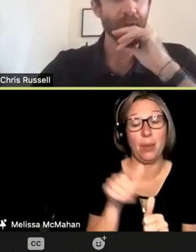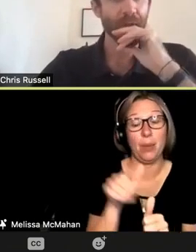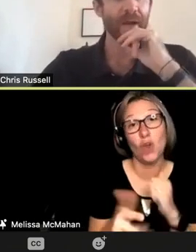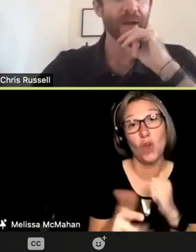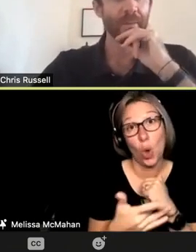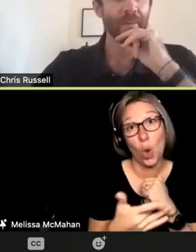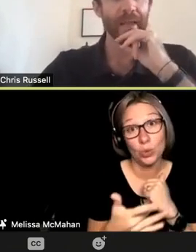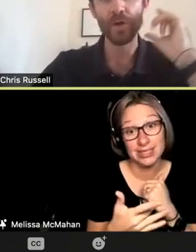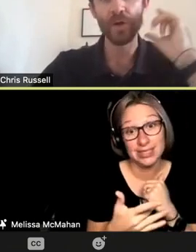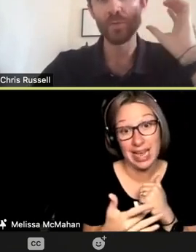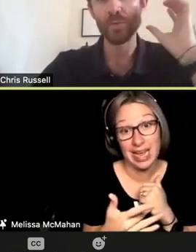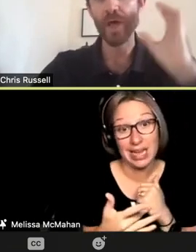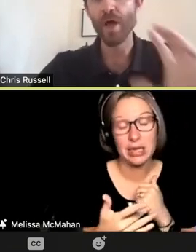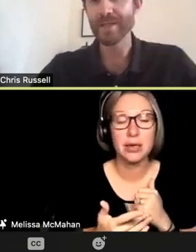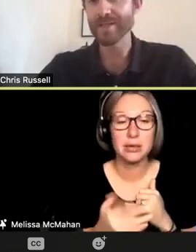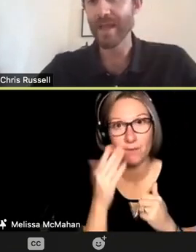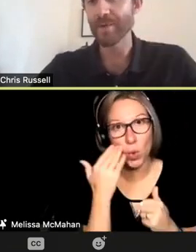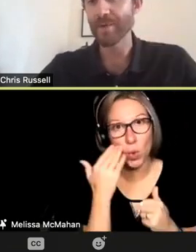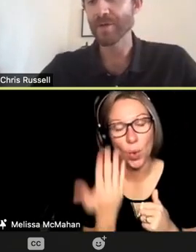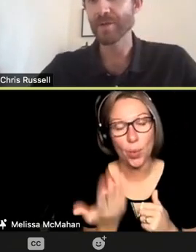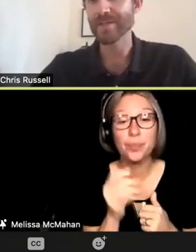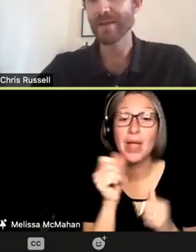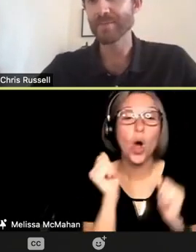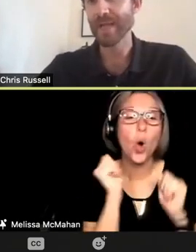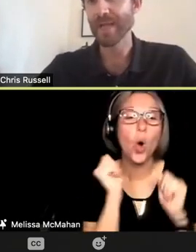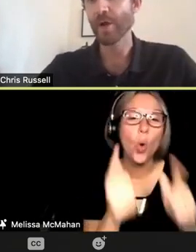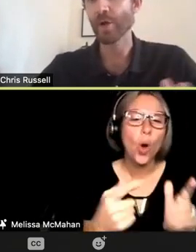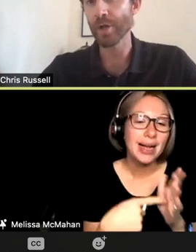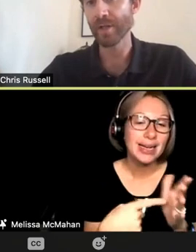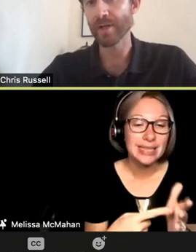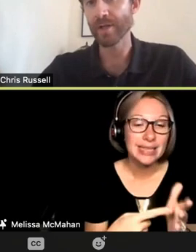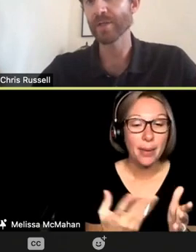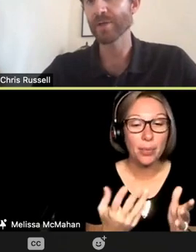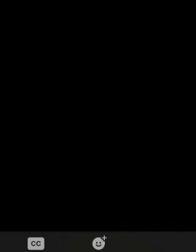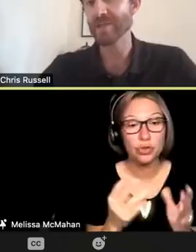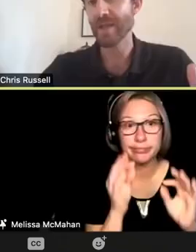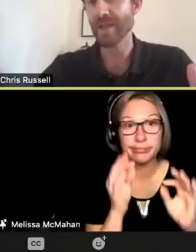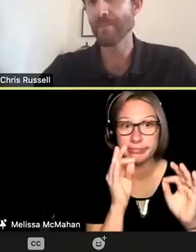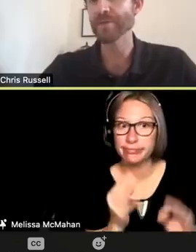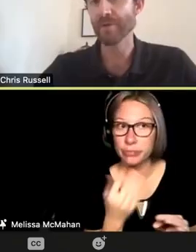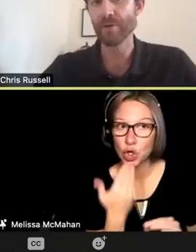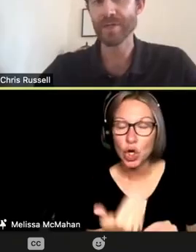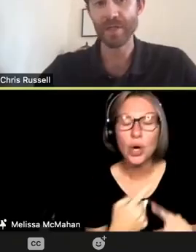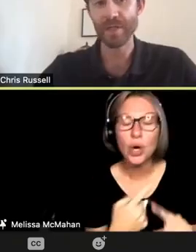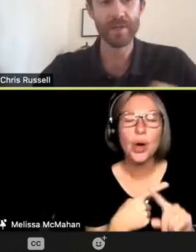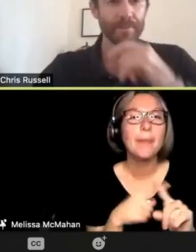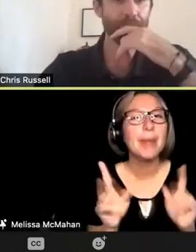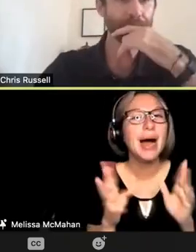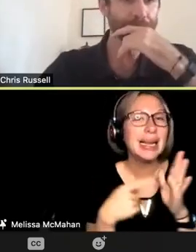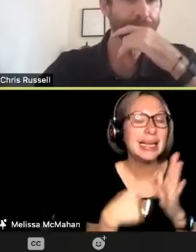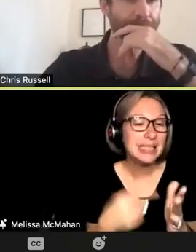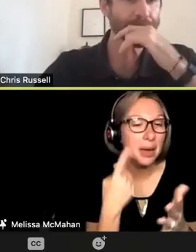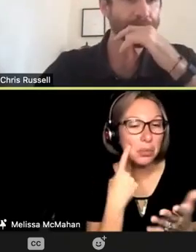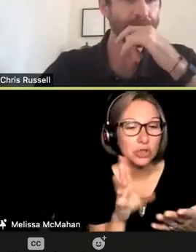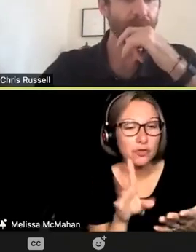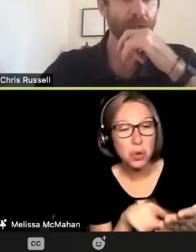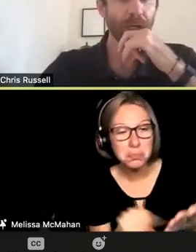system. Again, not all these examples are things that I'm saying are good things, but they're just examples for critique.